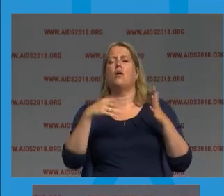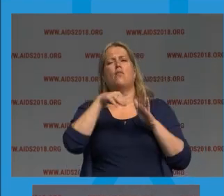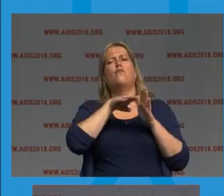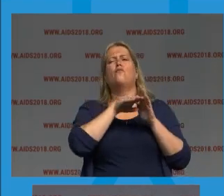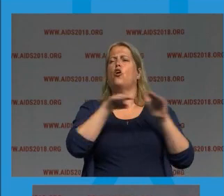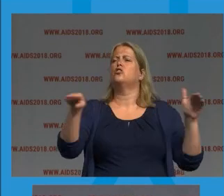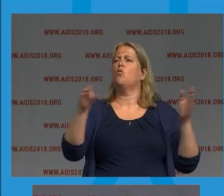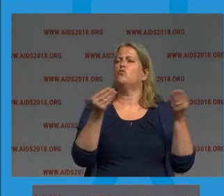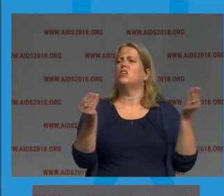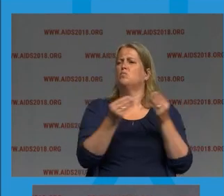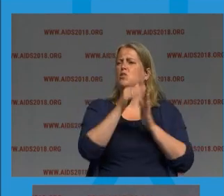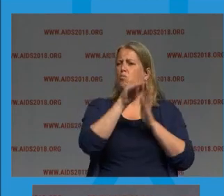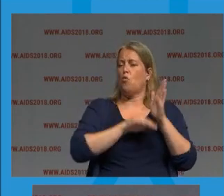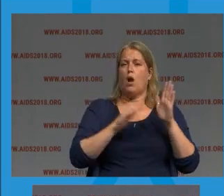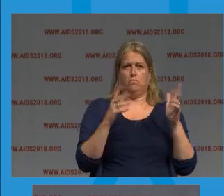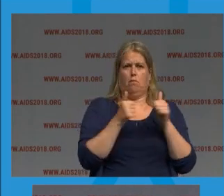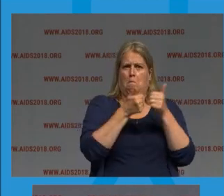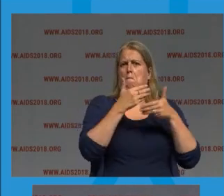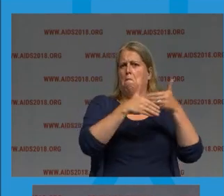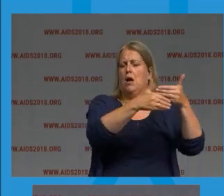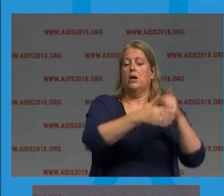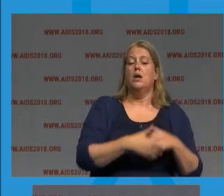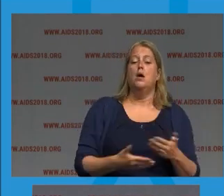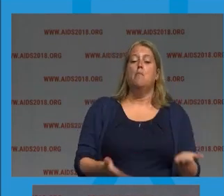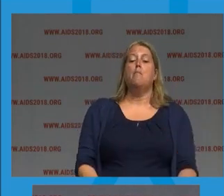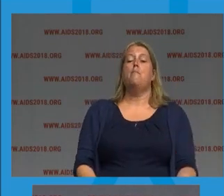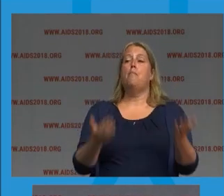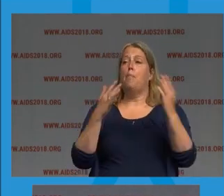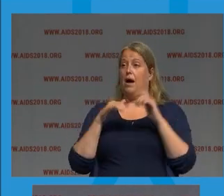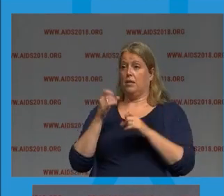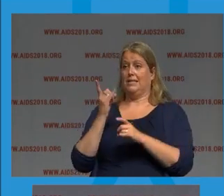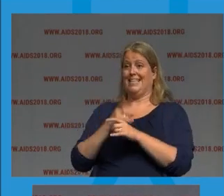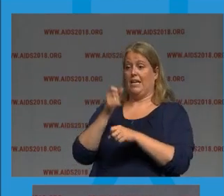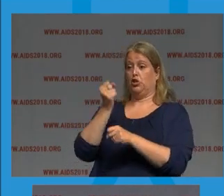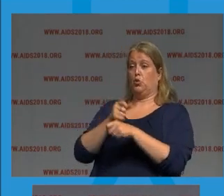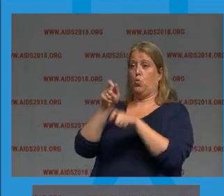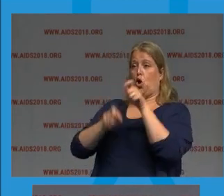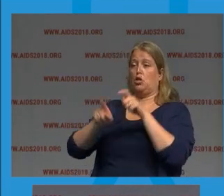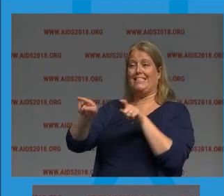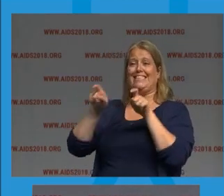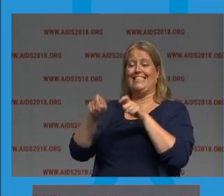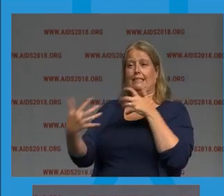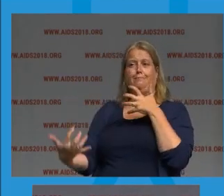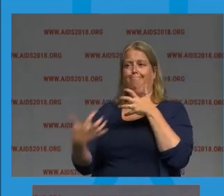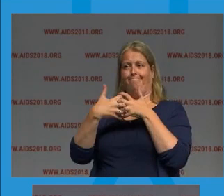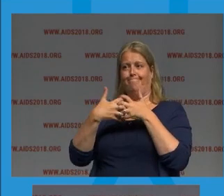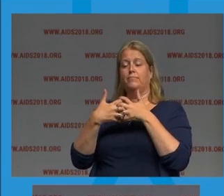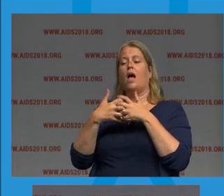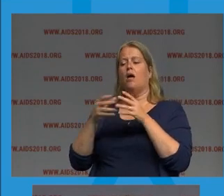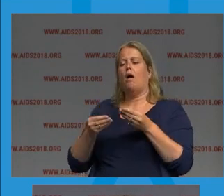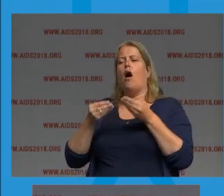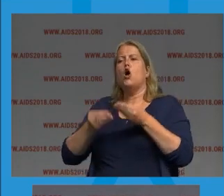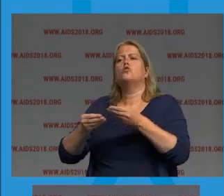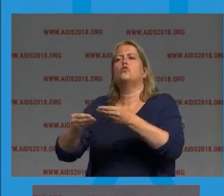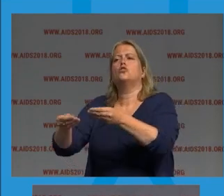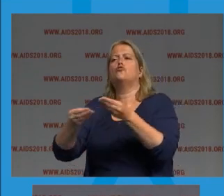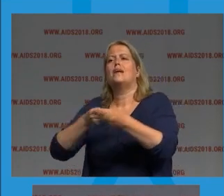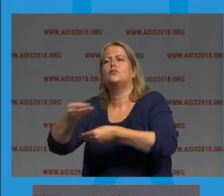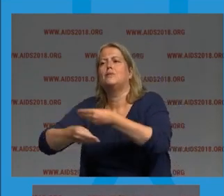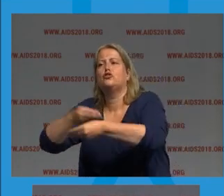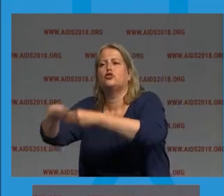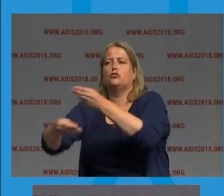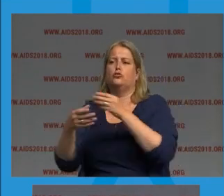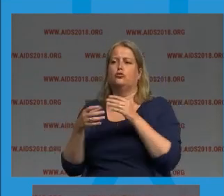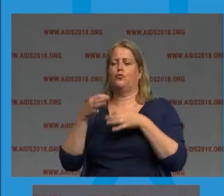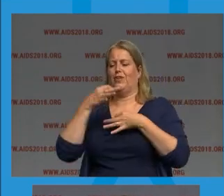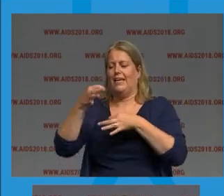programs that exist. But in the unmet needs of sex workers, you have significant onward transmission risks to their clients, to